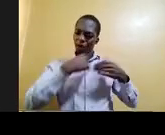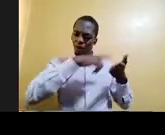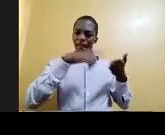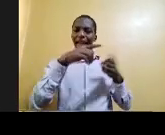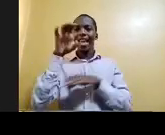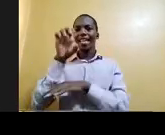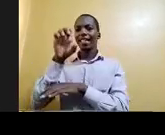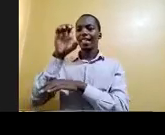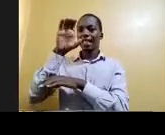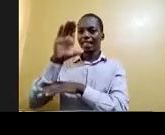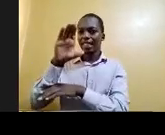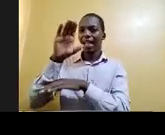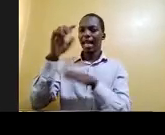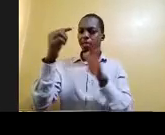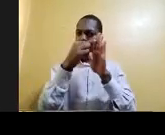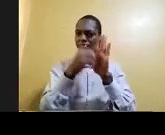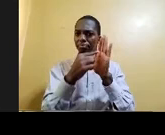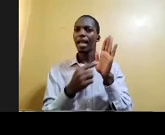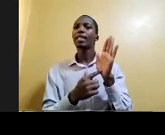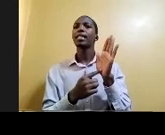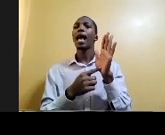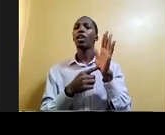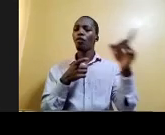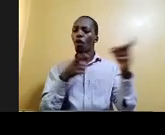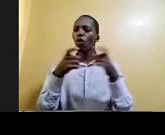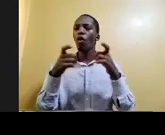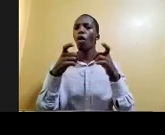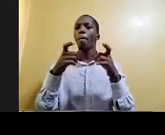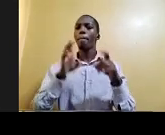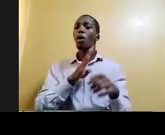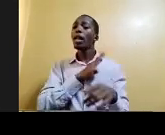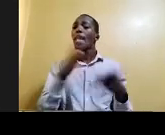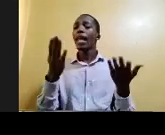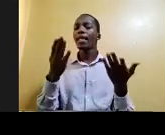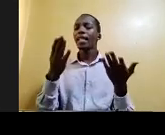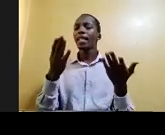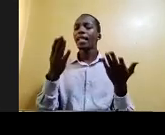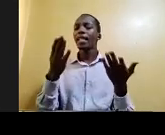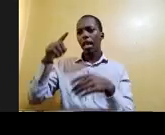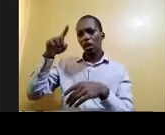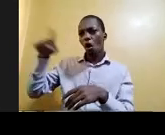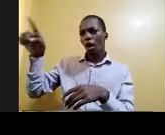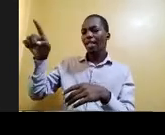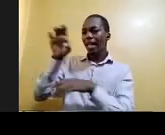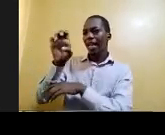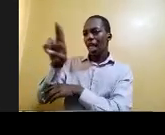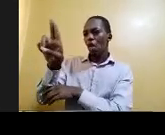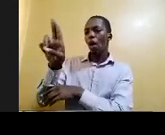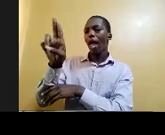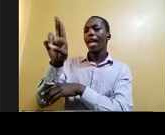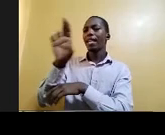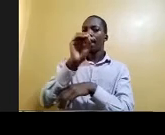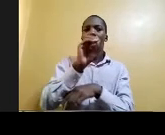list of these control bodies that are recognized, both EU and non-EU, and they will be authorized to carry out inspections